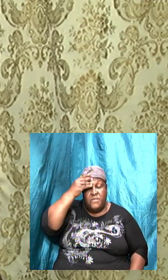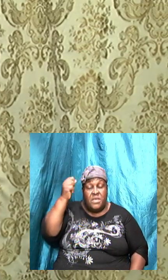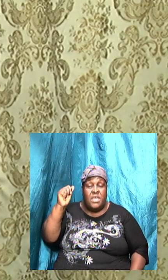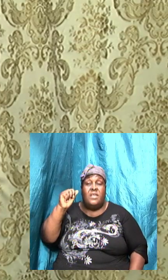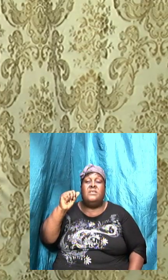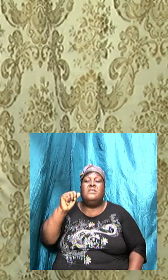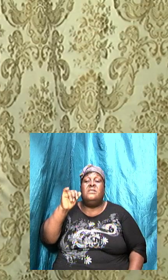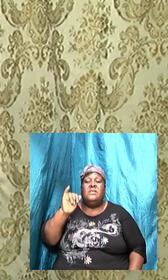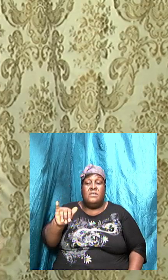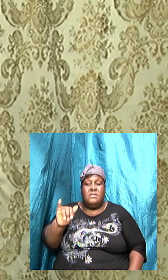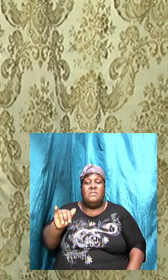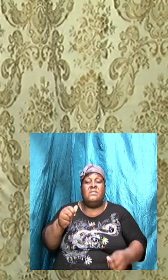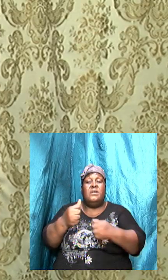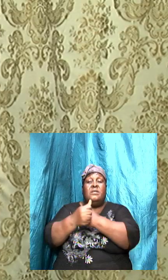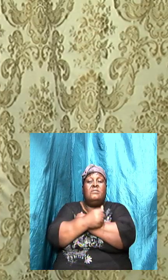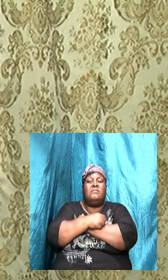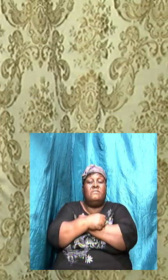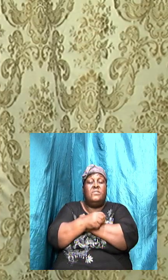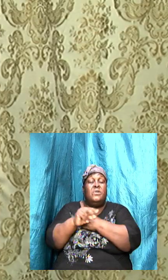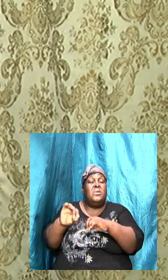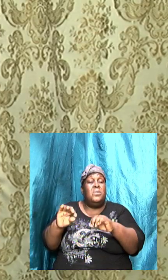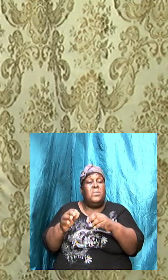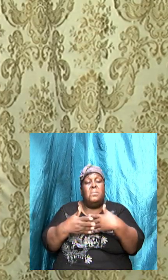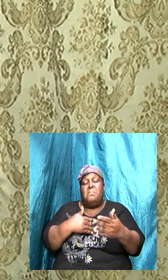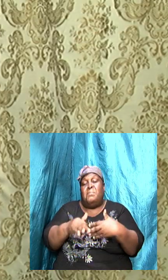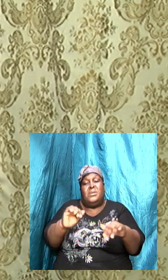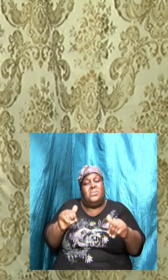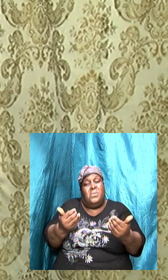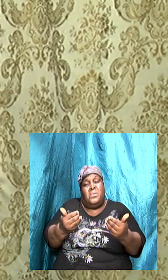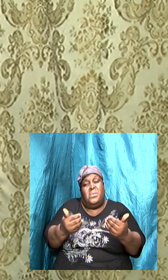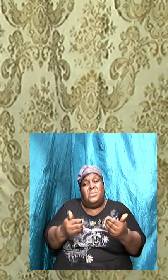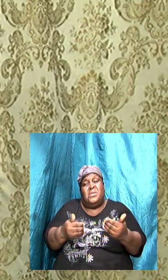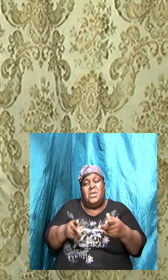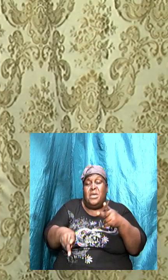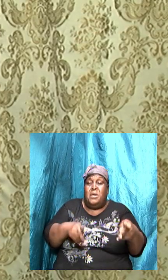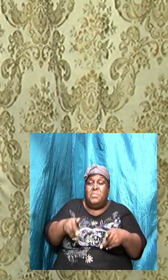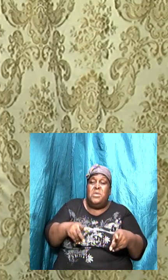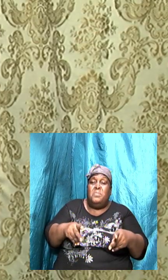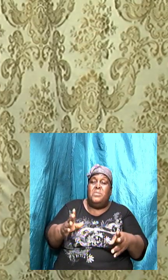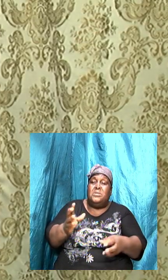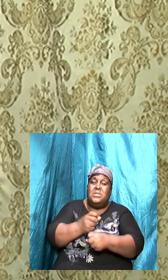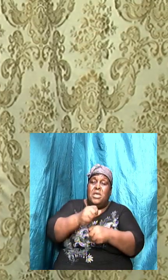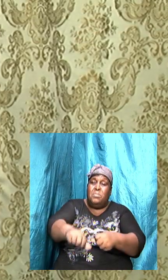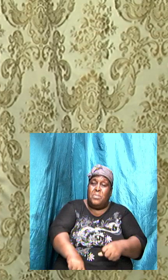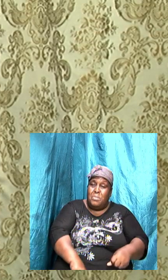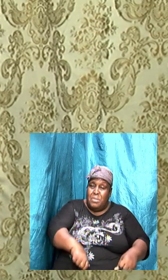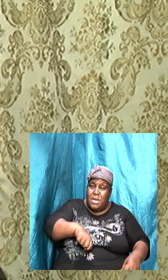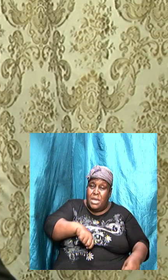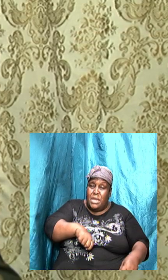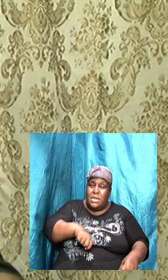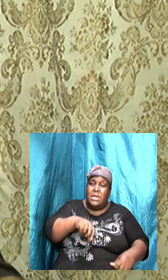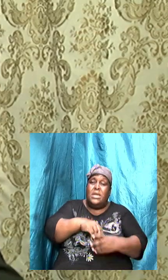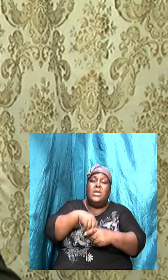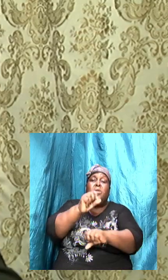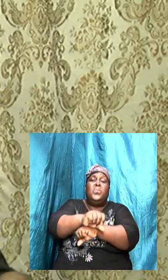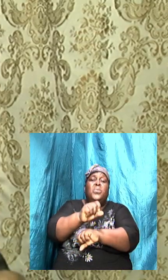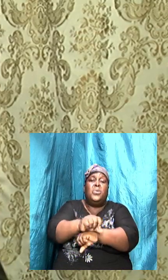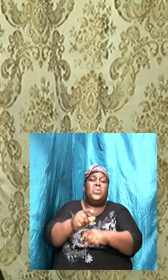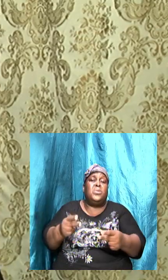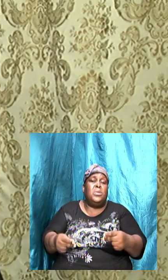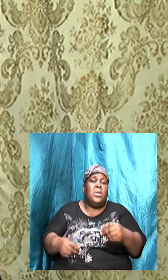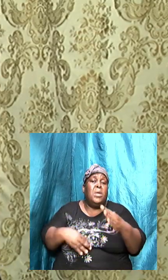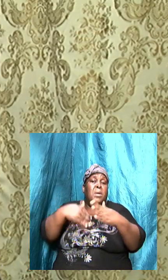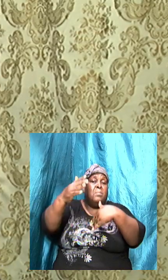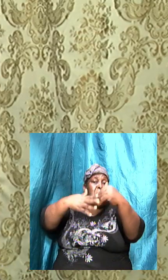matter how, and there are folks that take pride in the work that they do in building